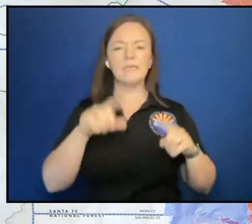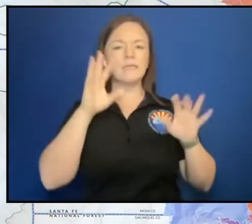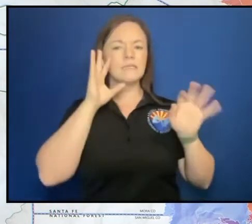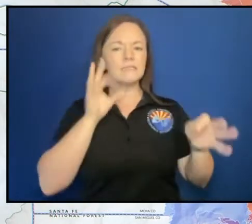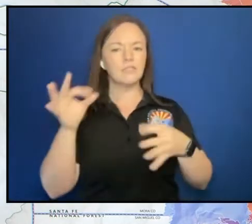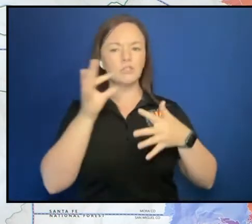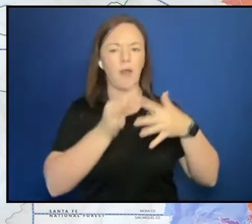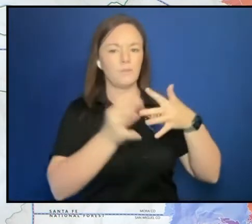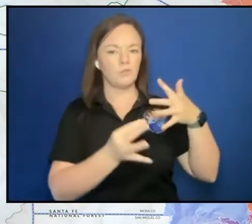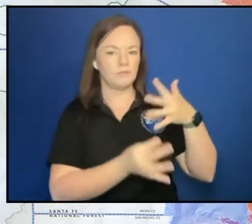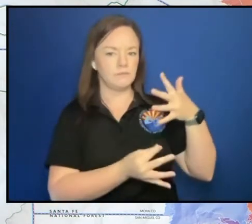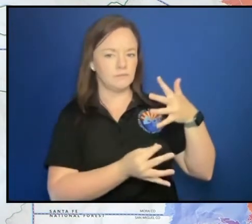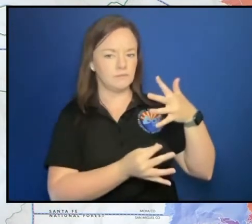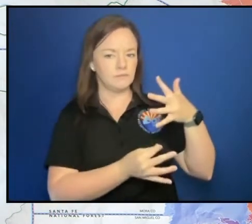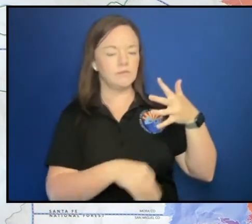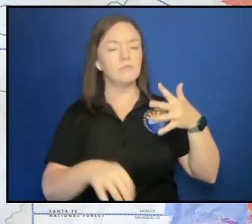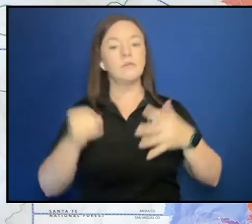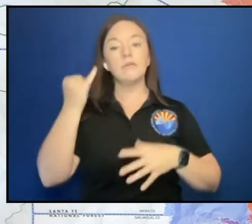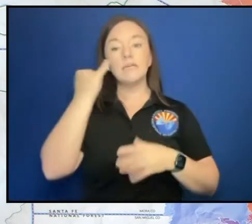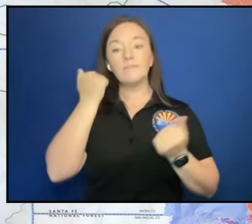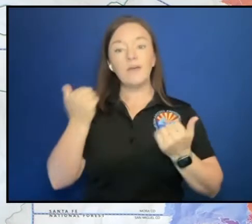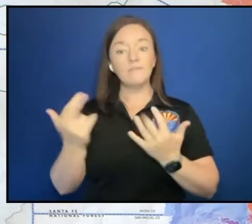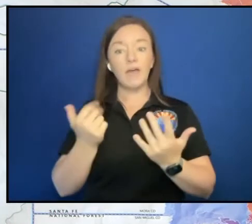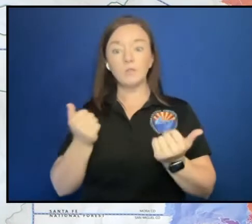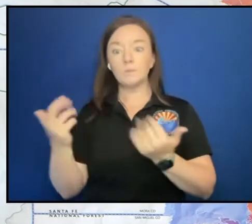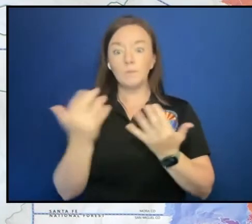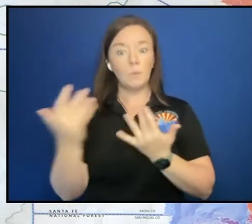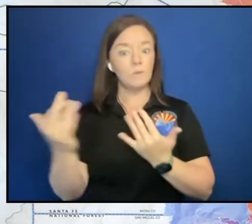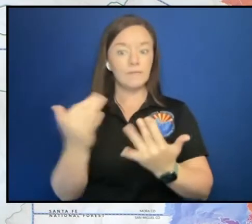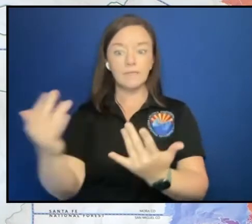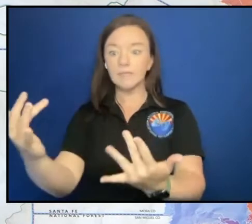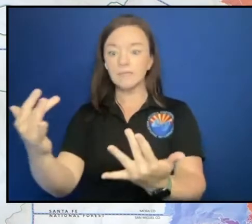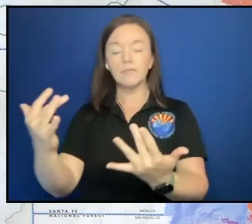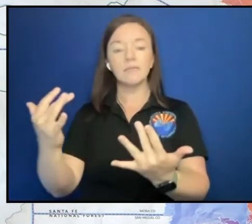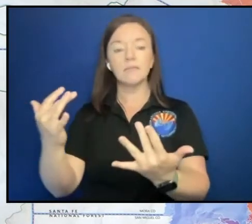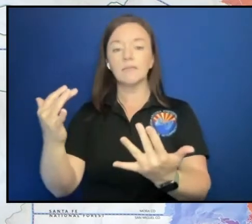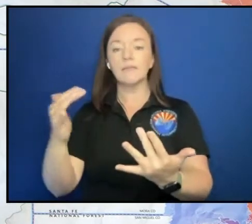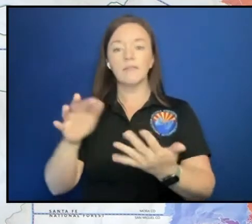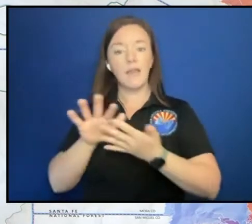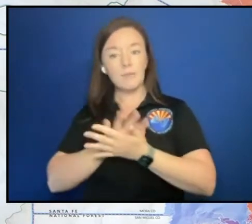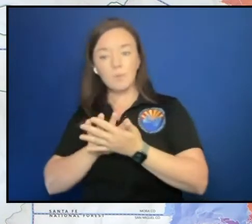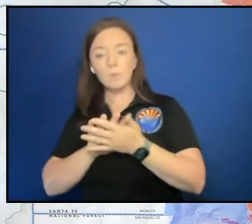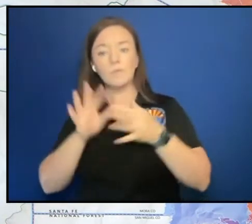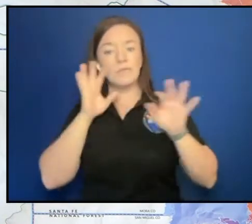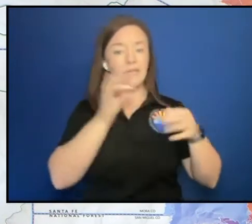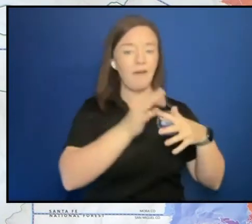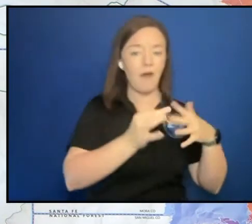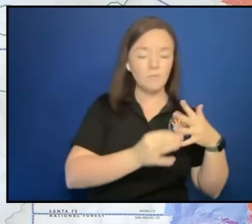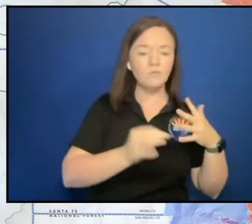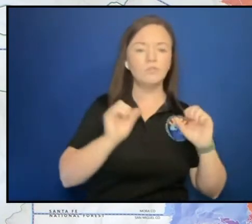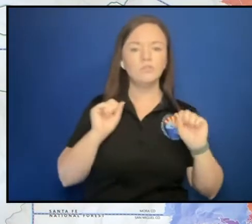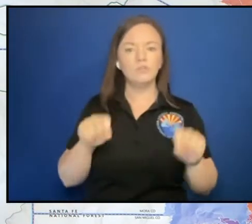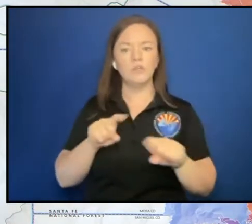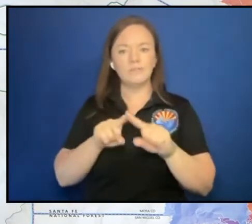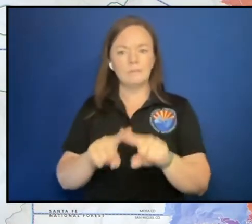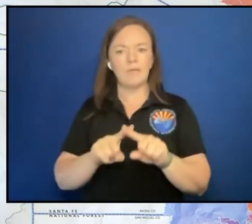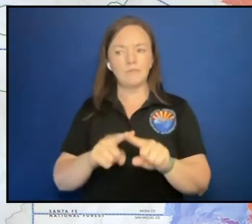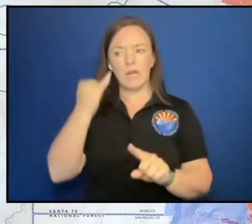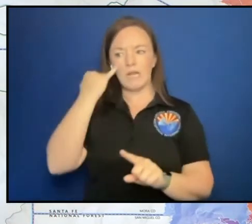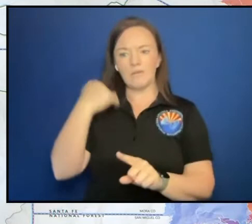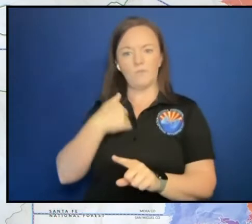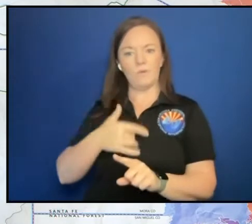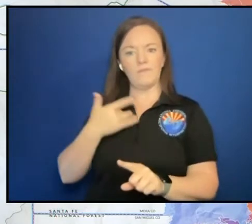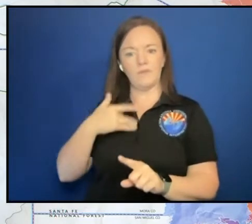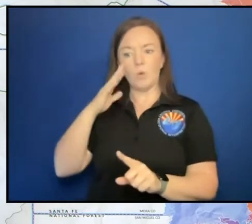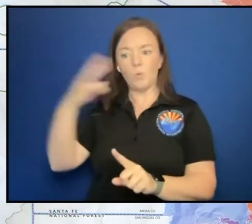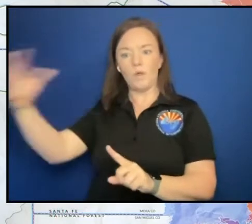talk the ambiguity and the decision options could be predicated on if we think we're going to get the resources we need. Like if we need 10 hotshot